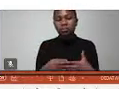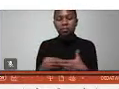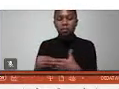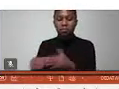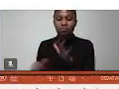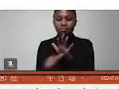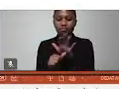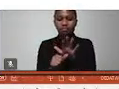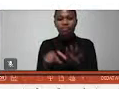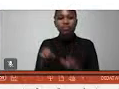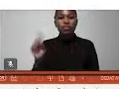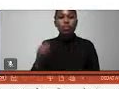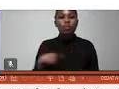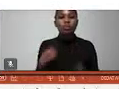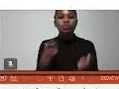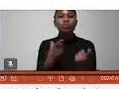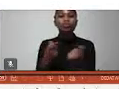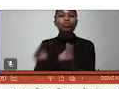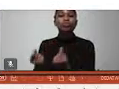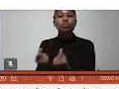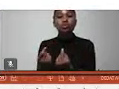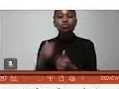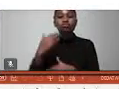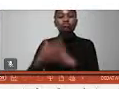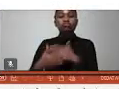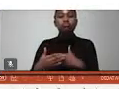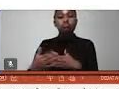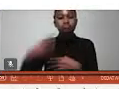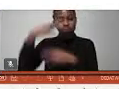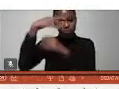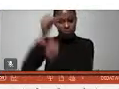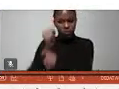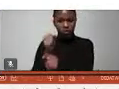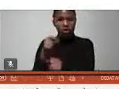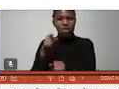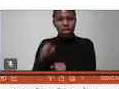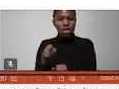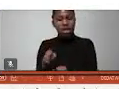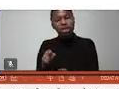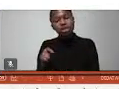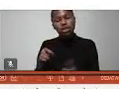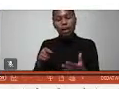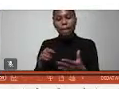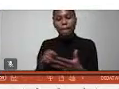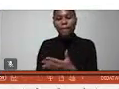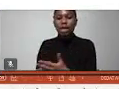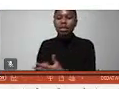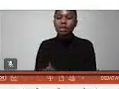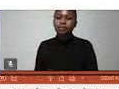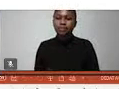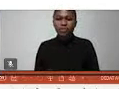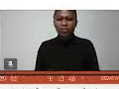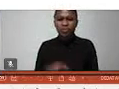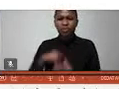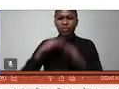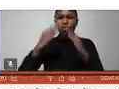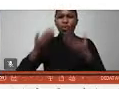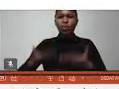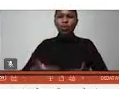this and what we are doing to continue to focus on this key market. So Ilse, you are welcome,